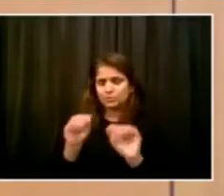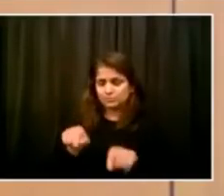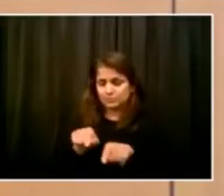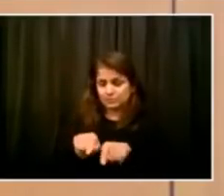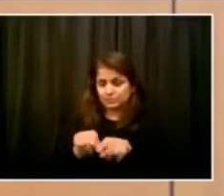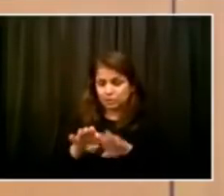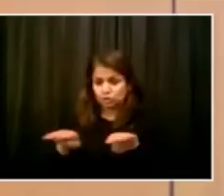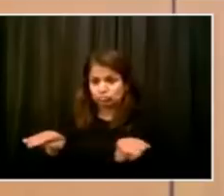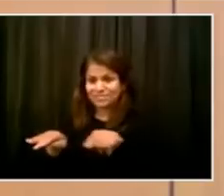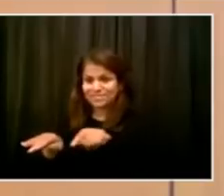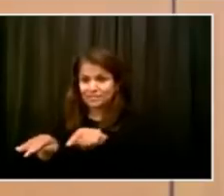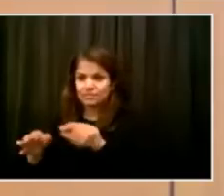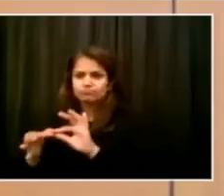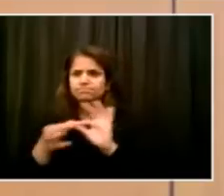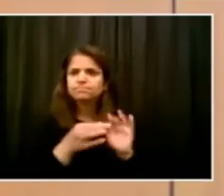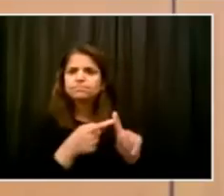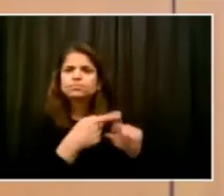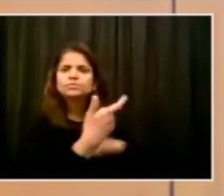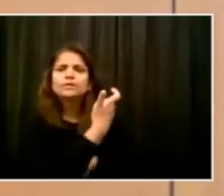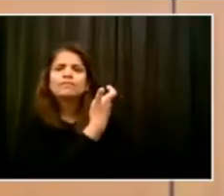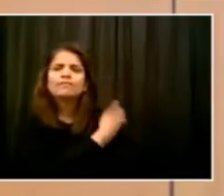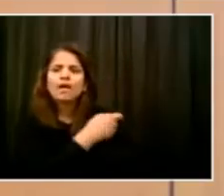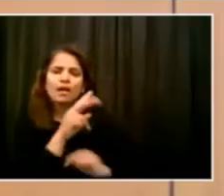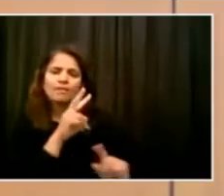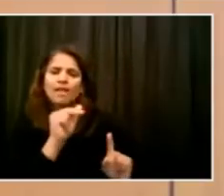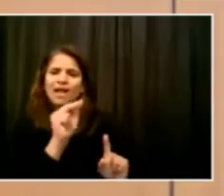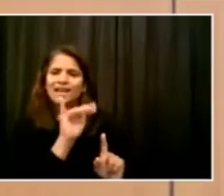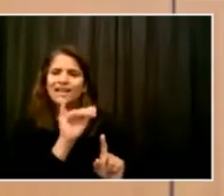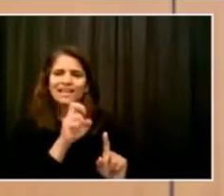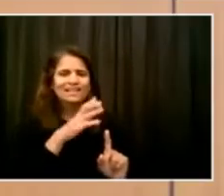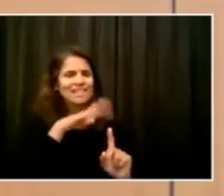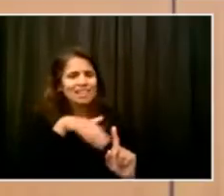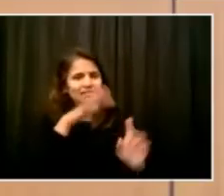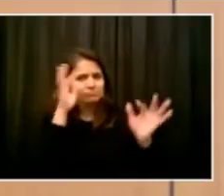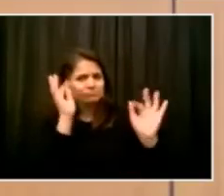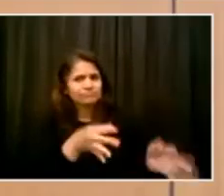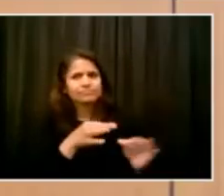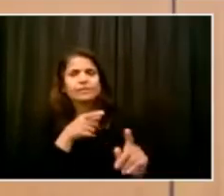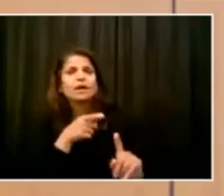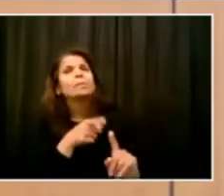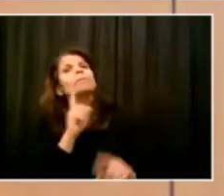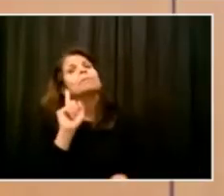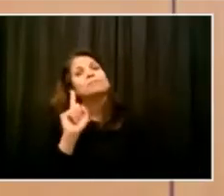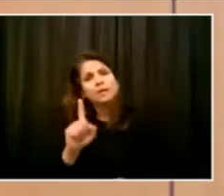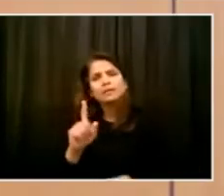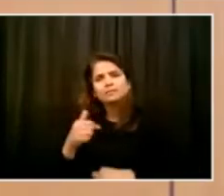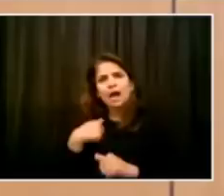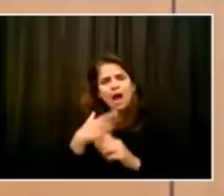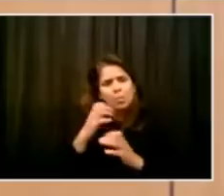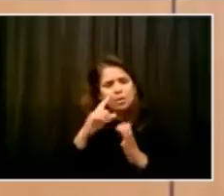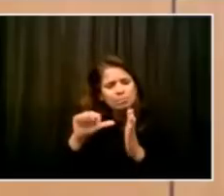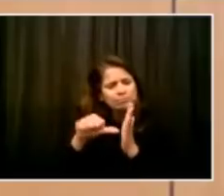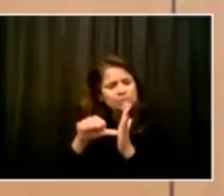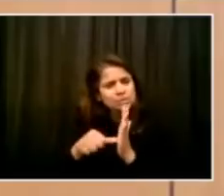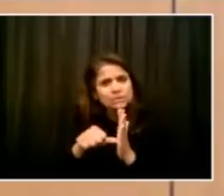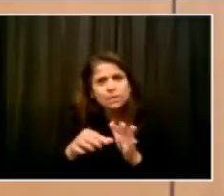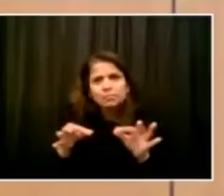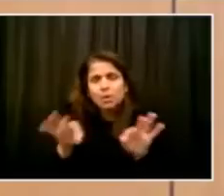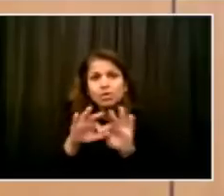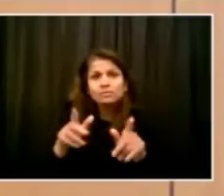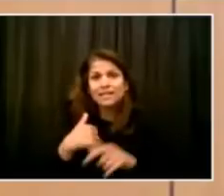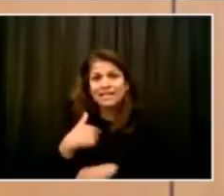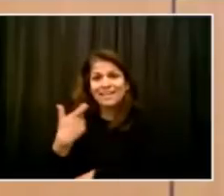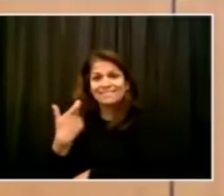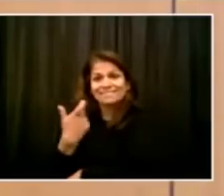that vaccines are the most safe and effective way of preventing illnesses that have